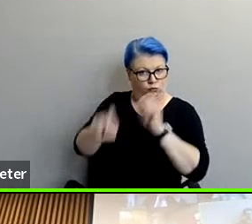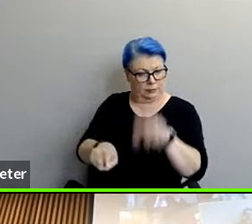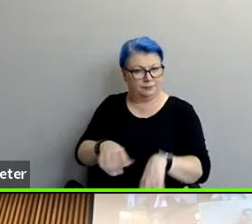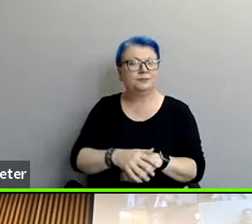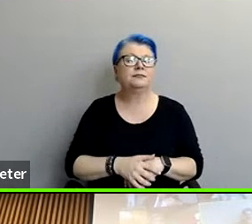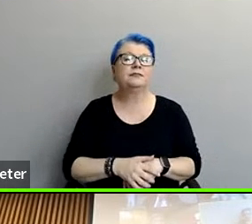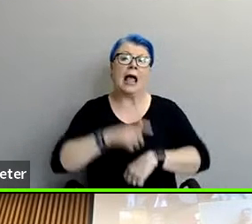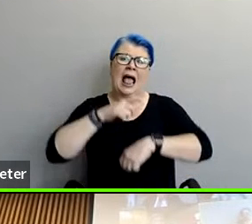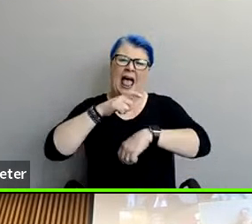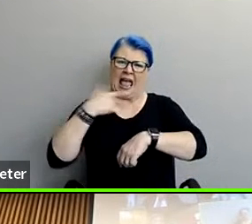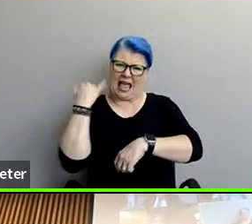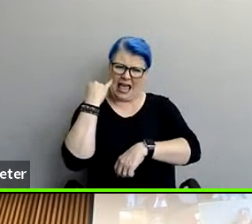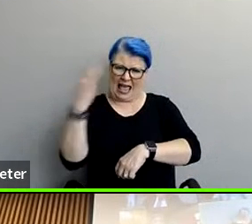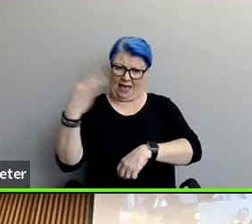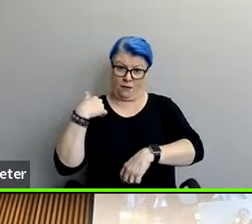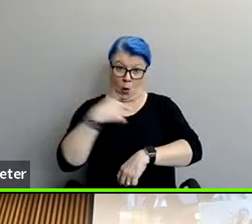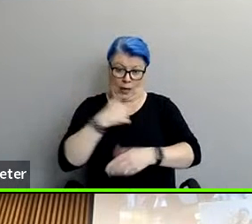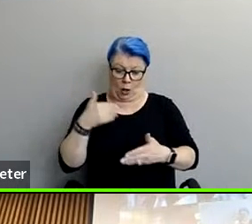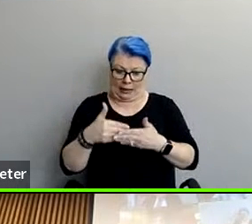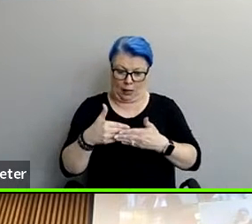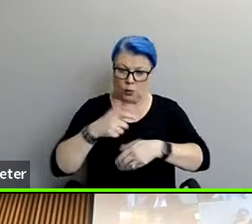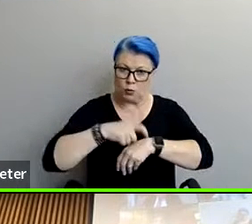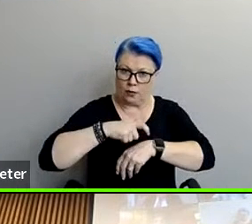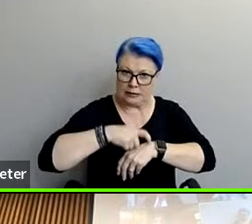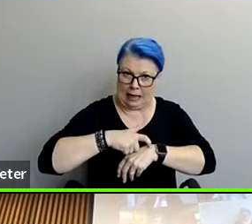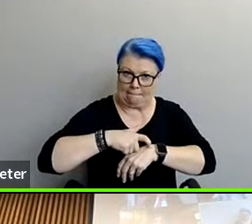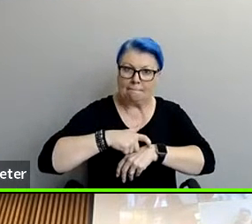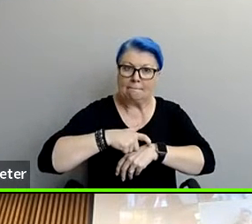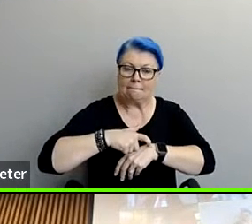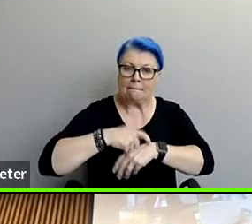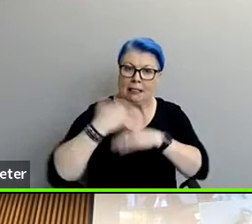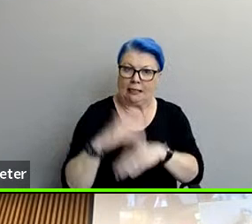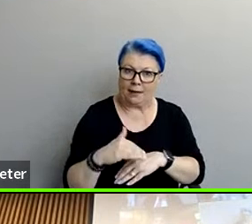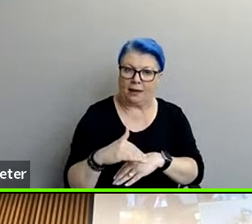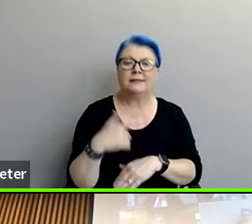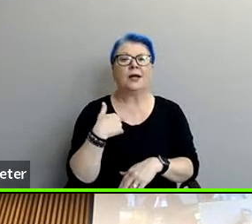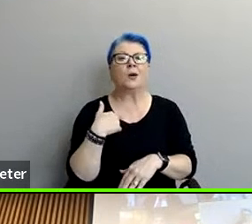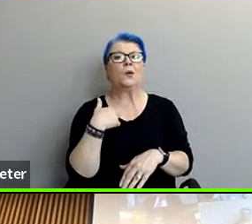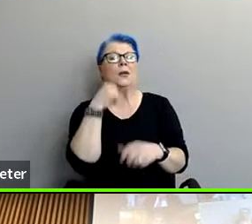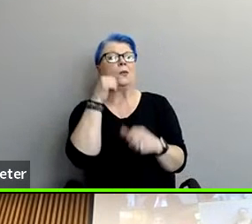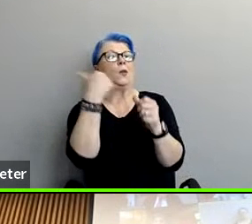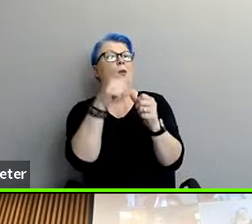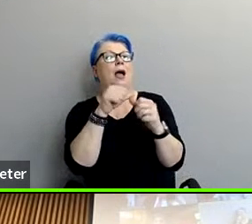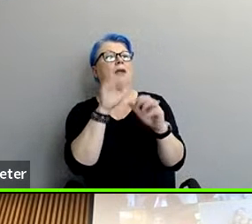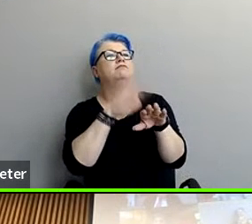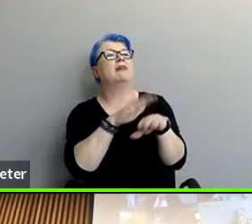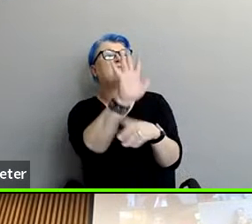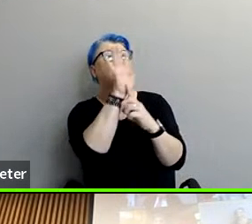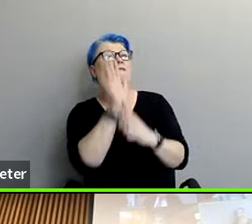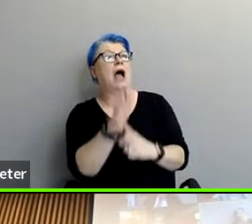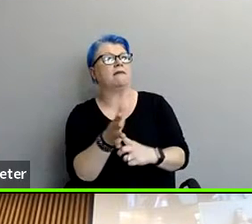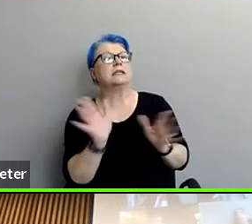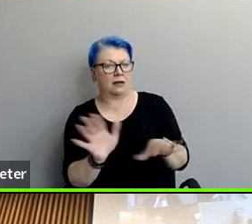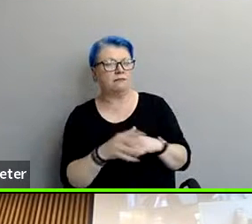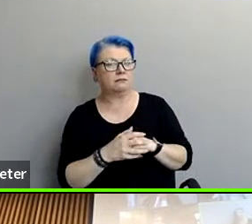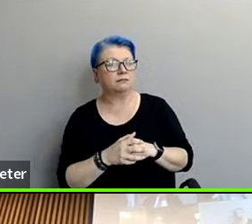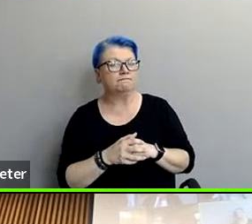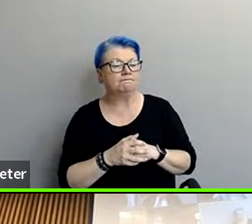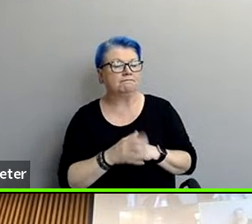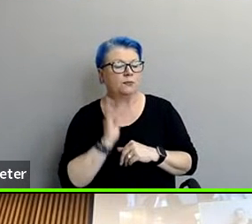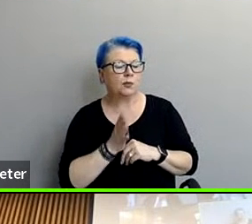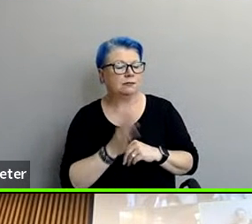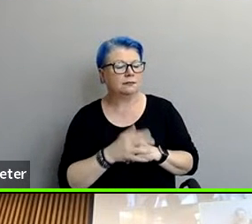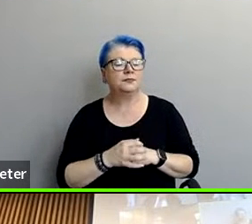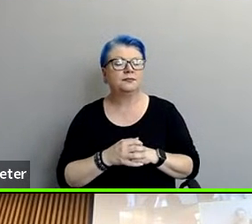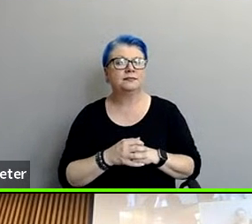approaching the 20-minute marker, I will alert the group and there's 5 minutes left. We ask that at that time the presenter in the allotted time